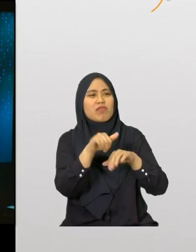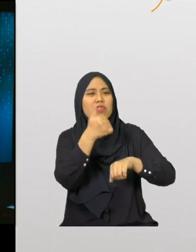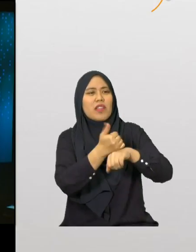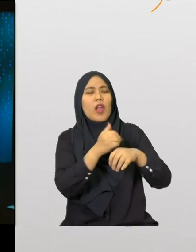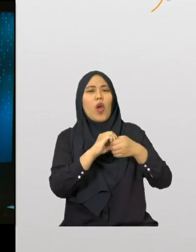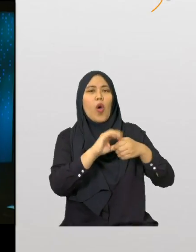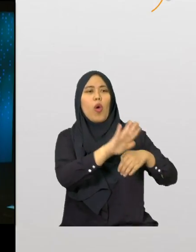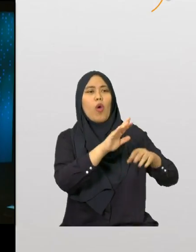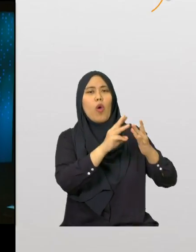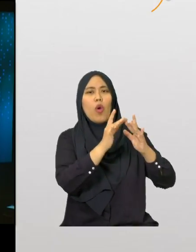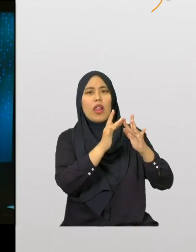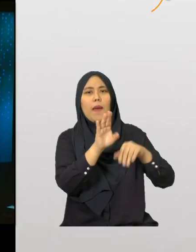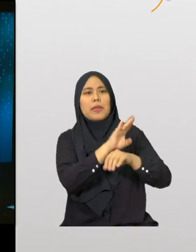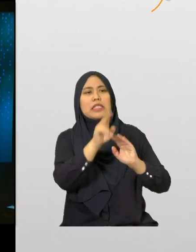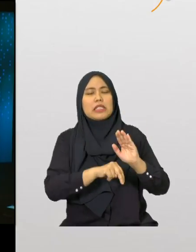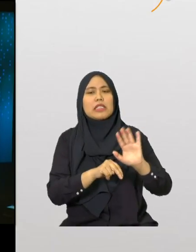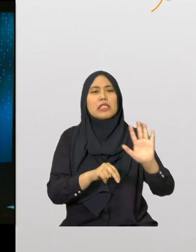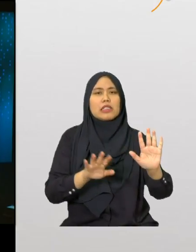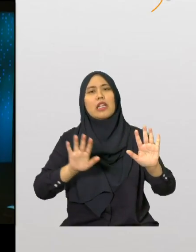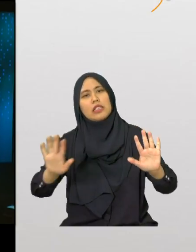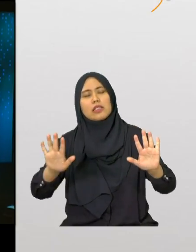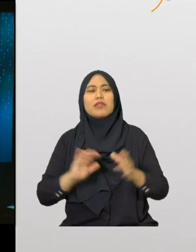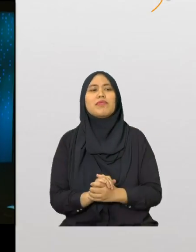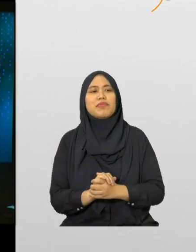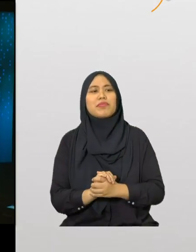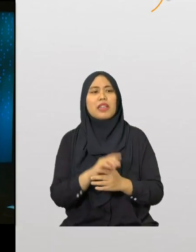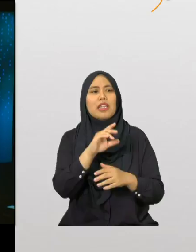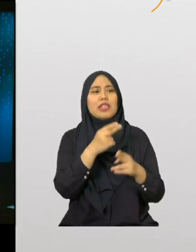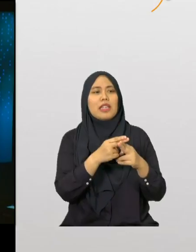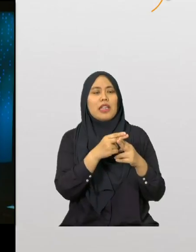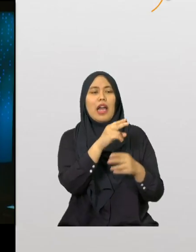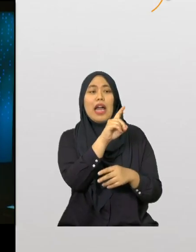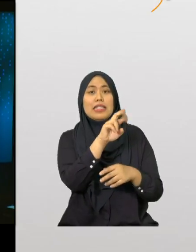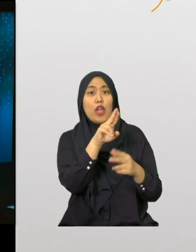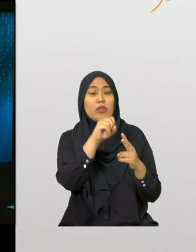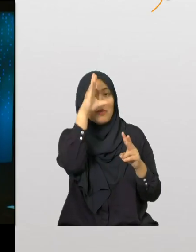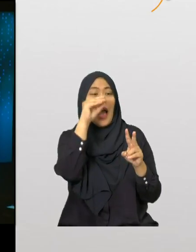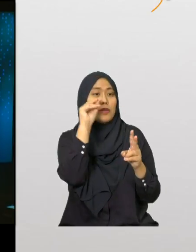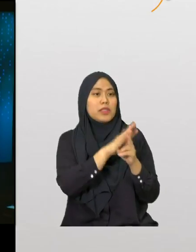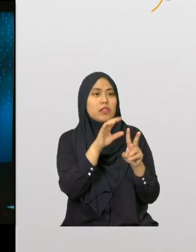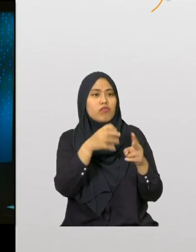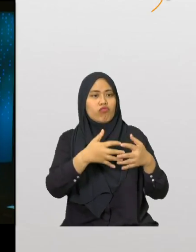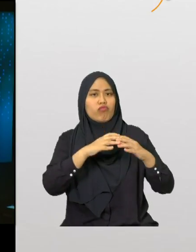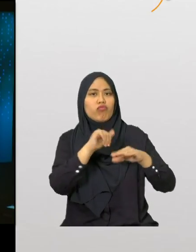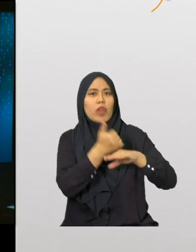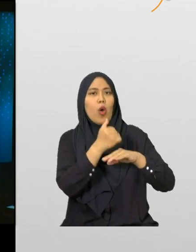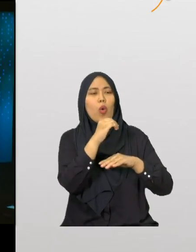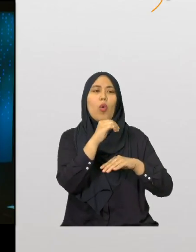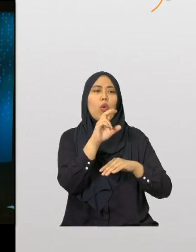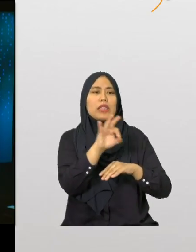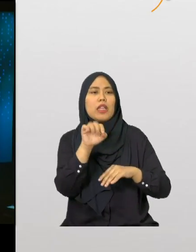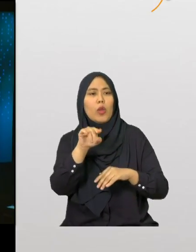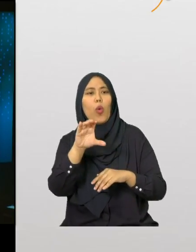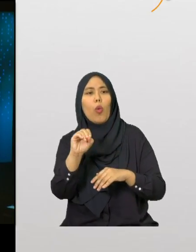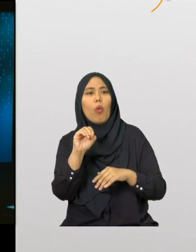hers. Darius co-founded 99.co, a search platform for property that connects